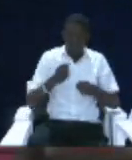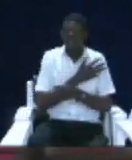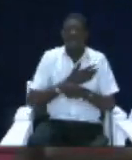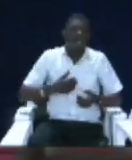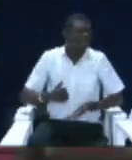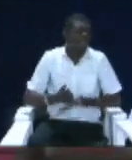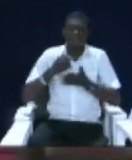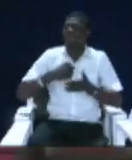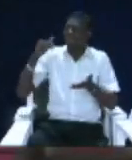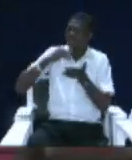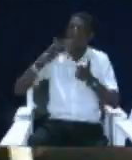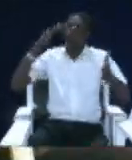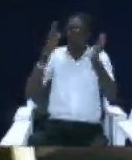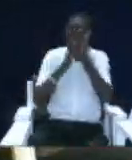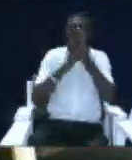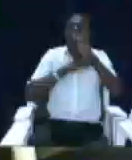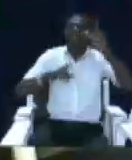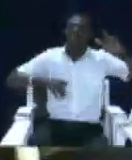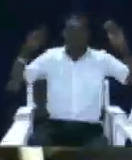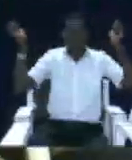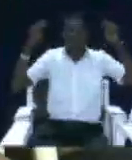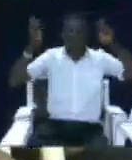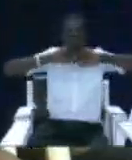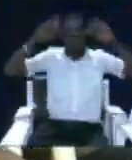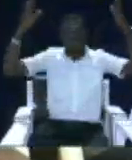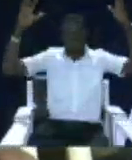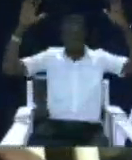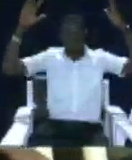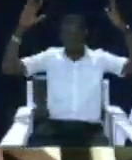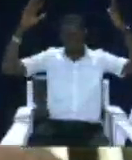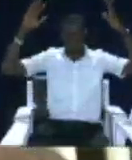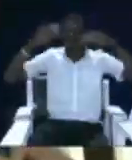again, praise the Lord.